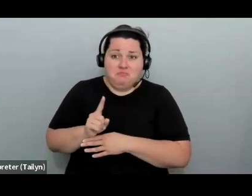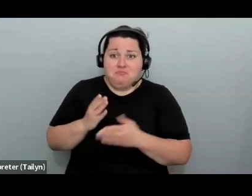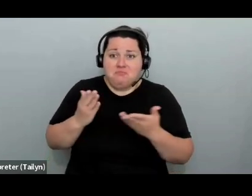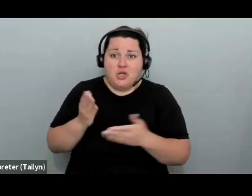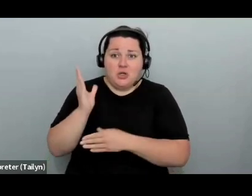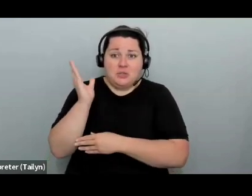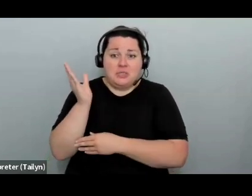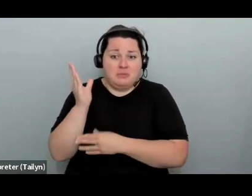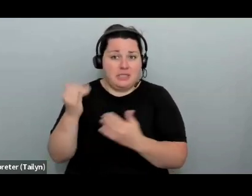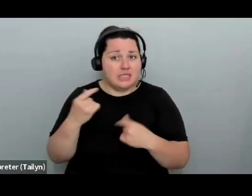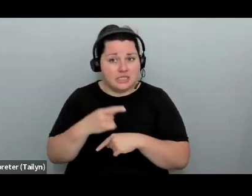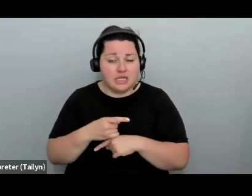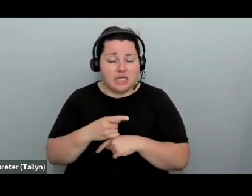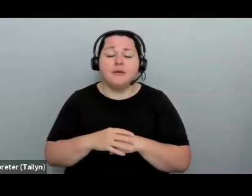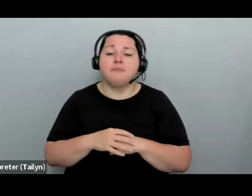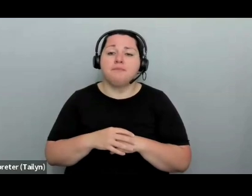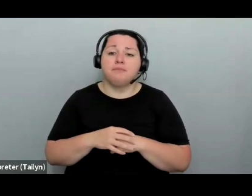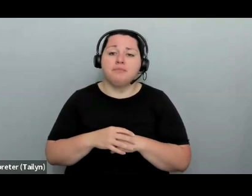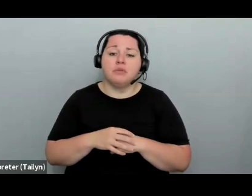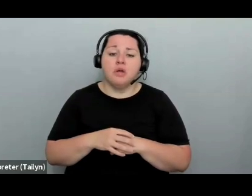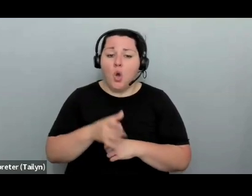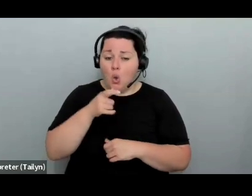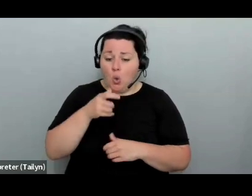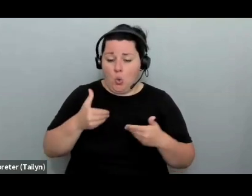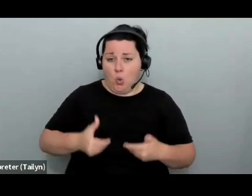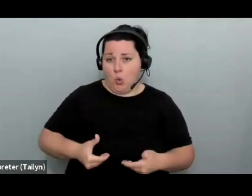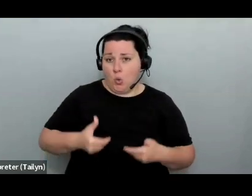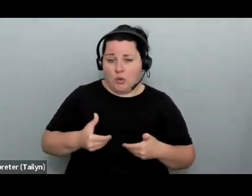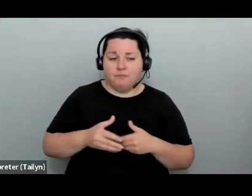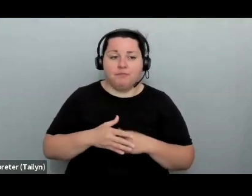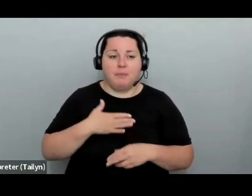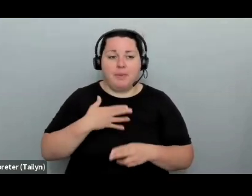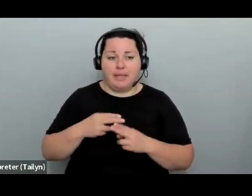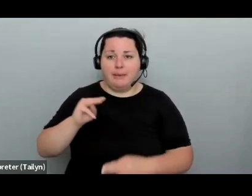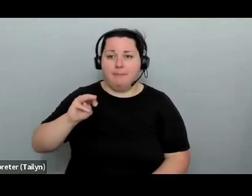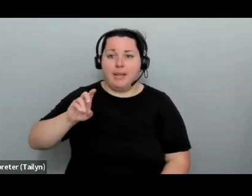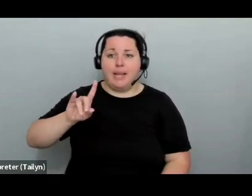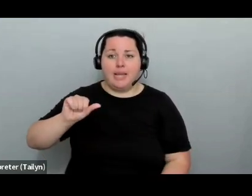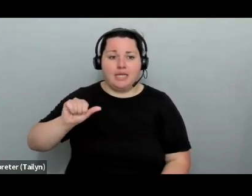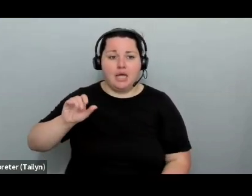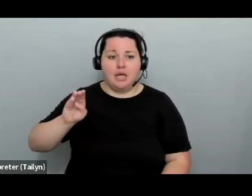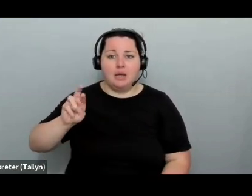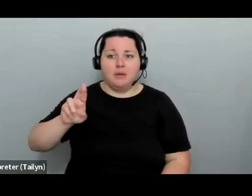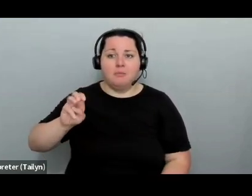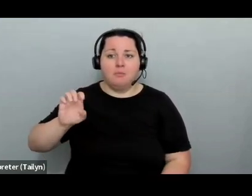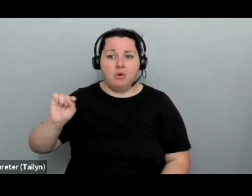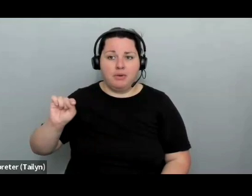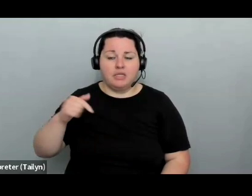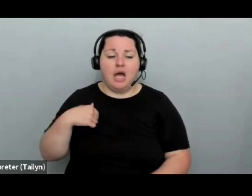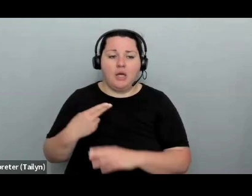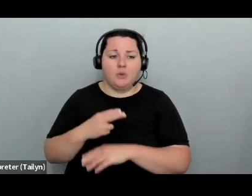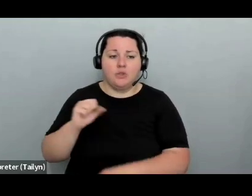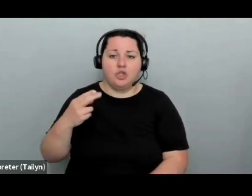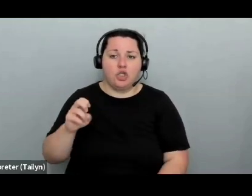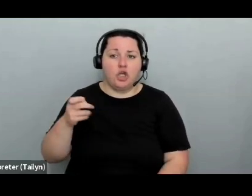asked to speak. A little bit about who I am. So again, my name is Melinda Brummett. I use she, her,